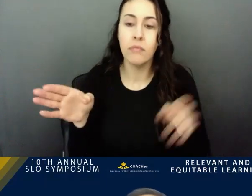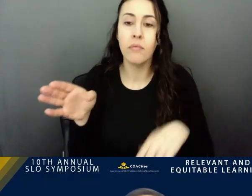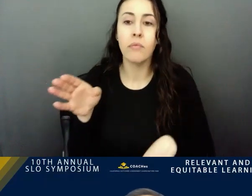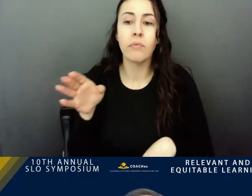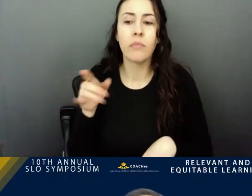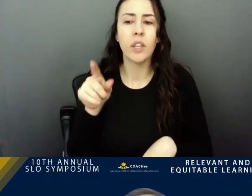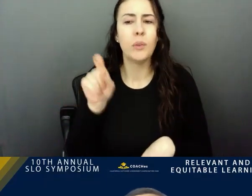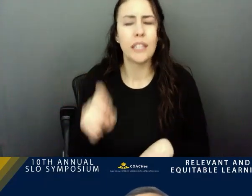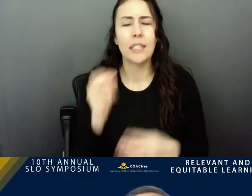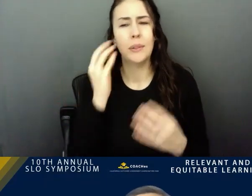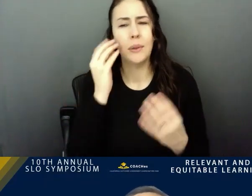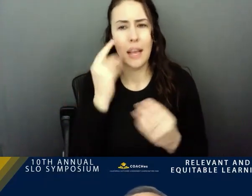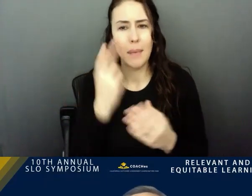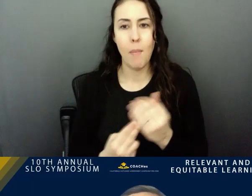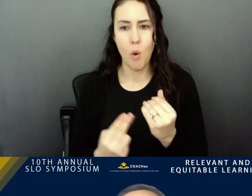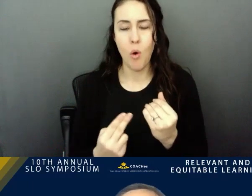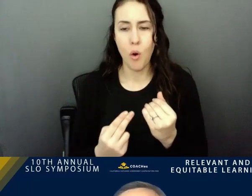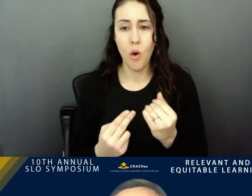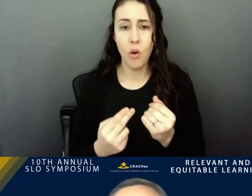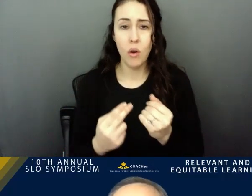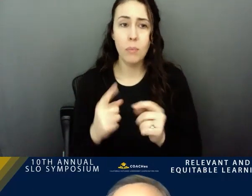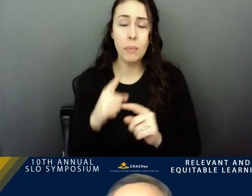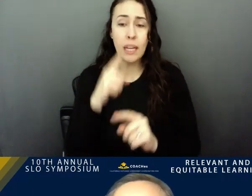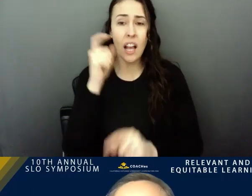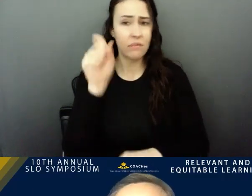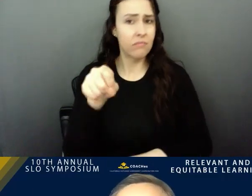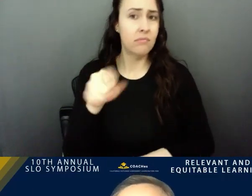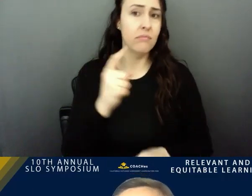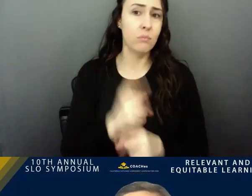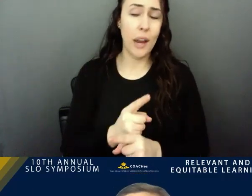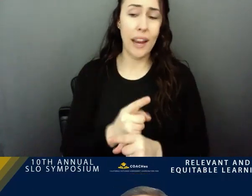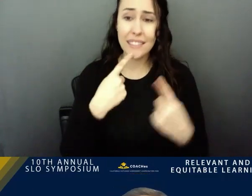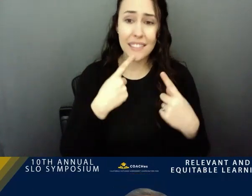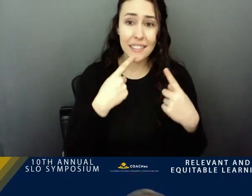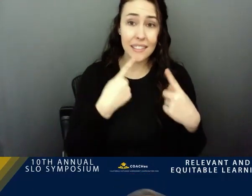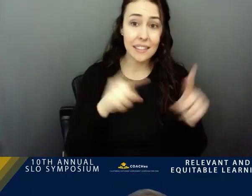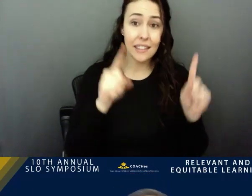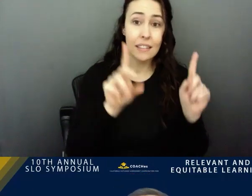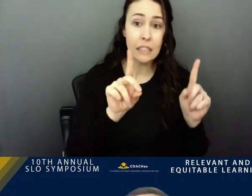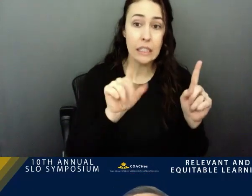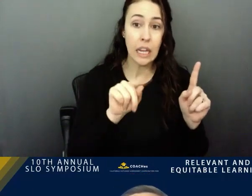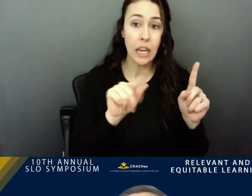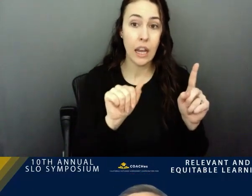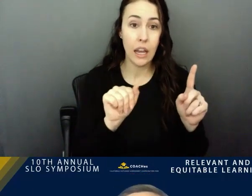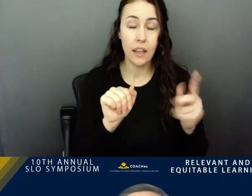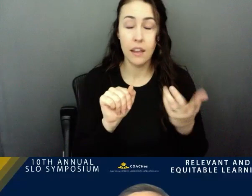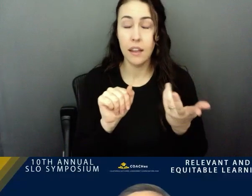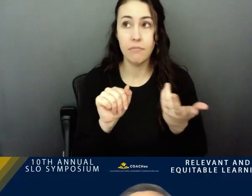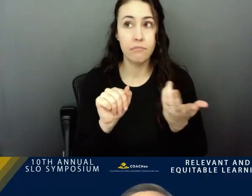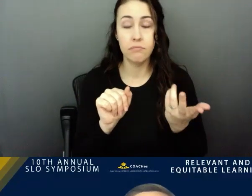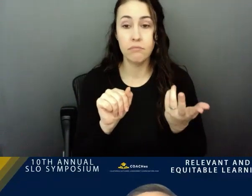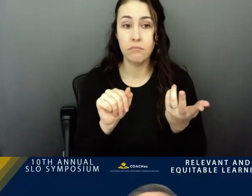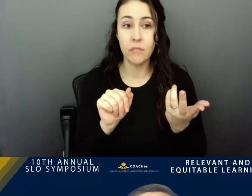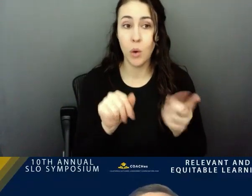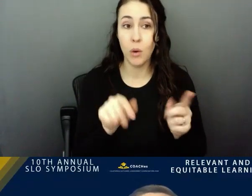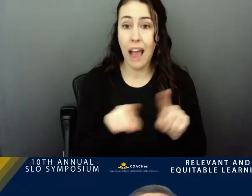to think about both, because you're absolutely right. The success data, you know, you can get, I mean, I have, as a student,